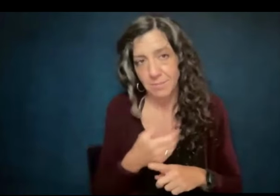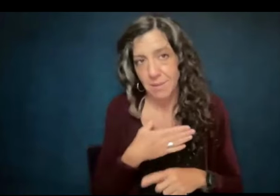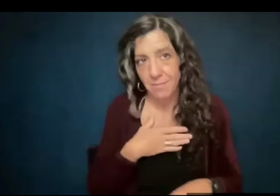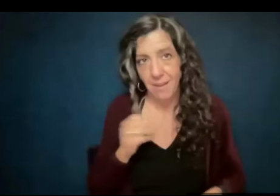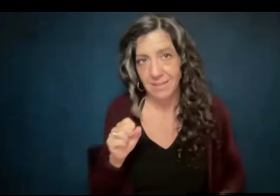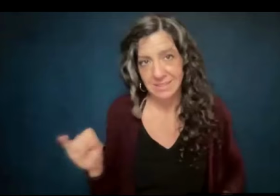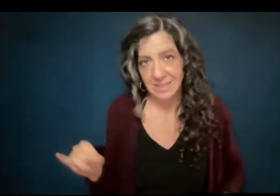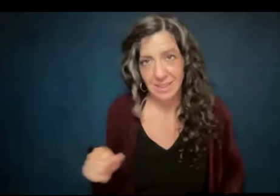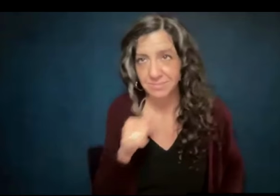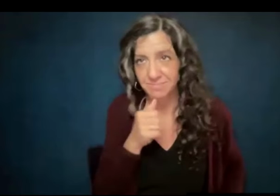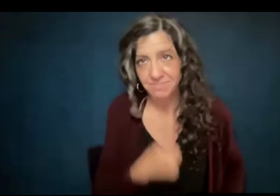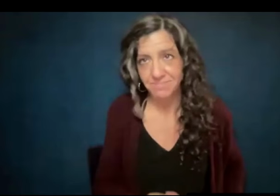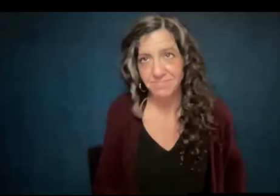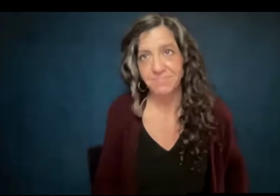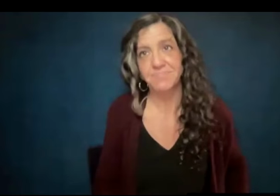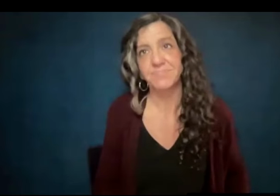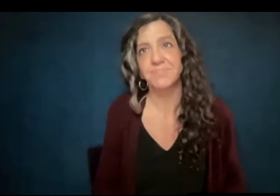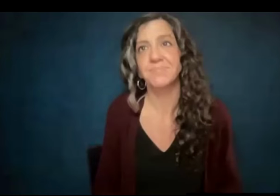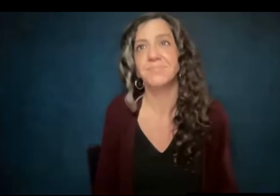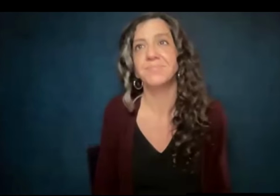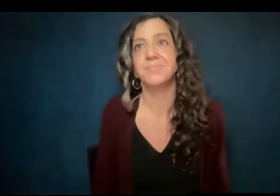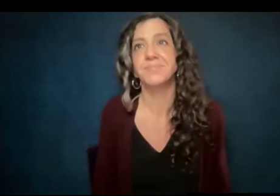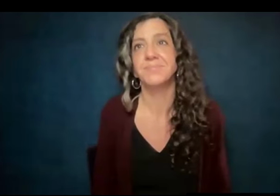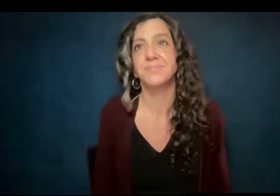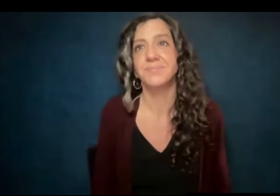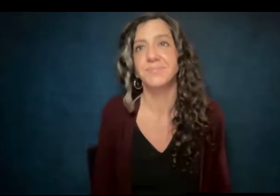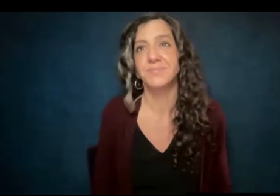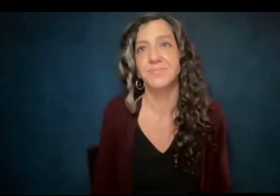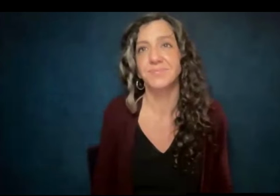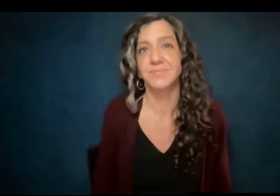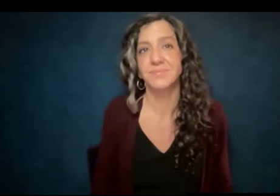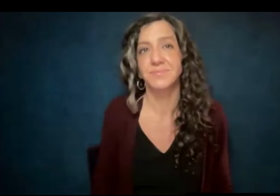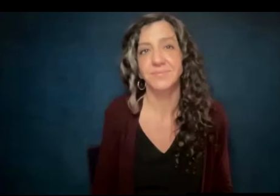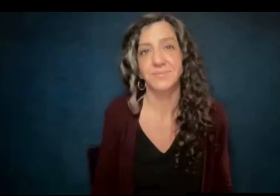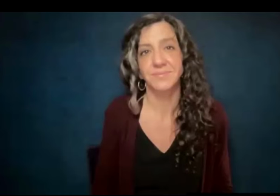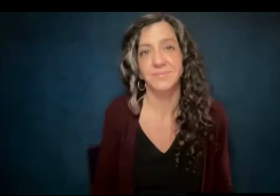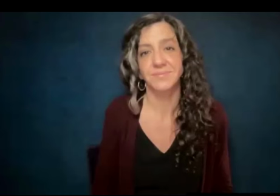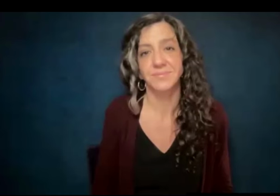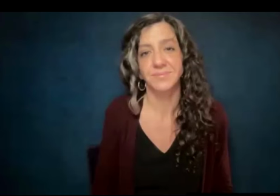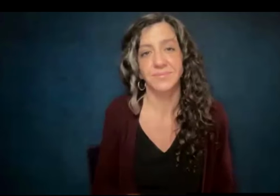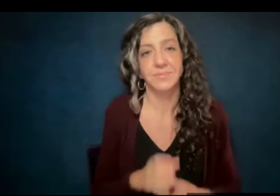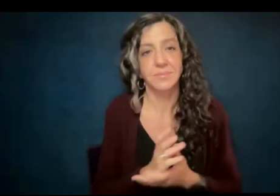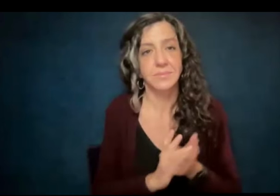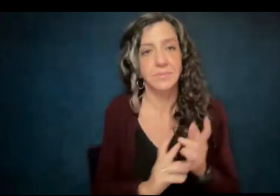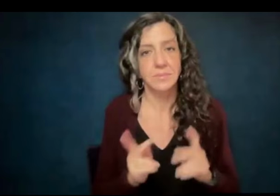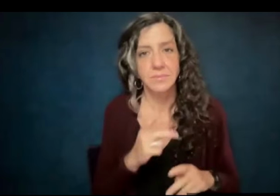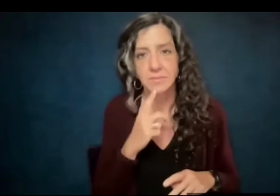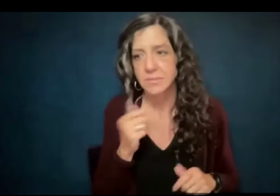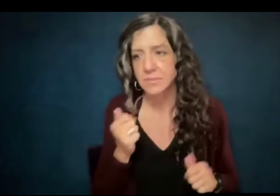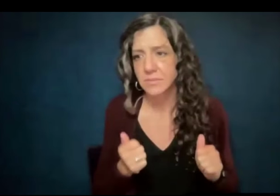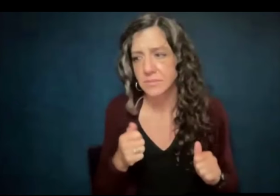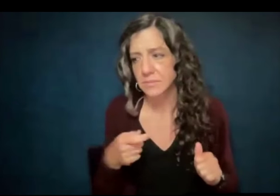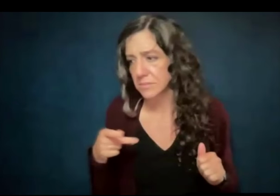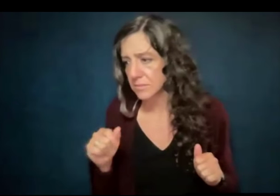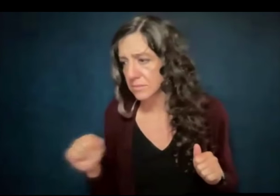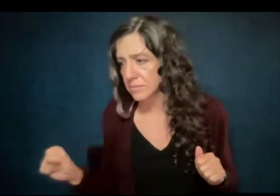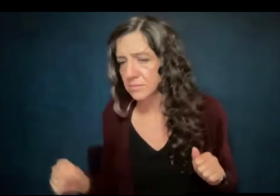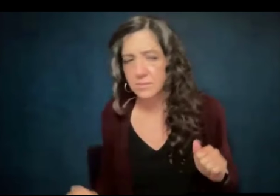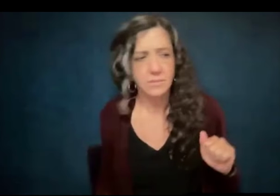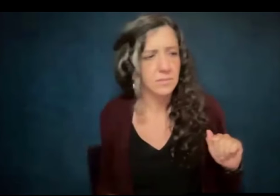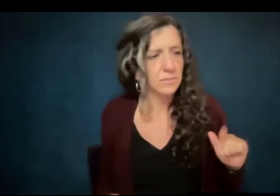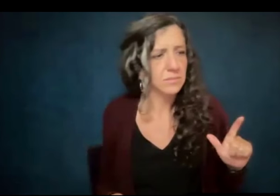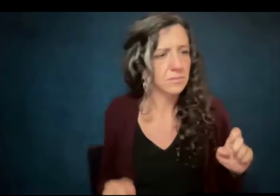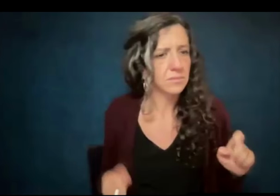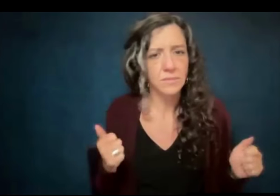SSI. Now, some people say, well, should I do an ABLE account or should I do a PASS? And it